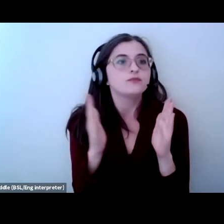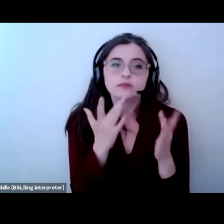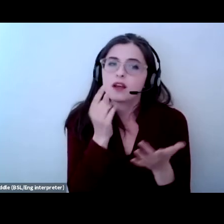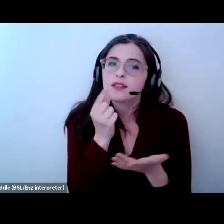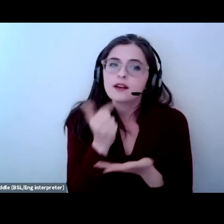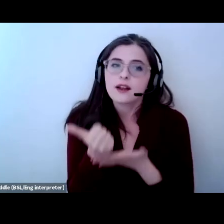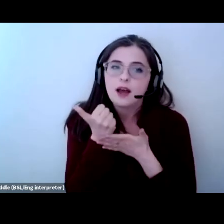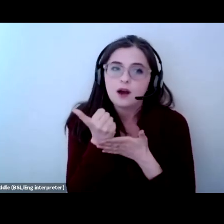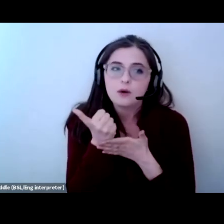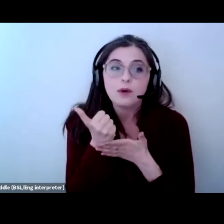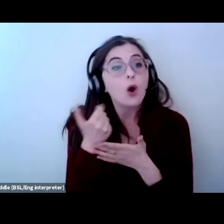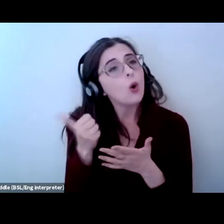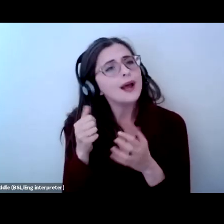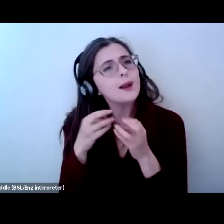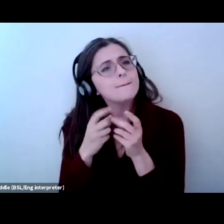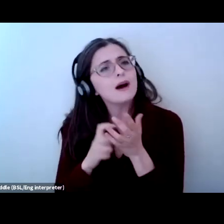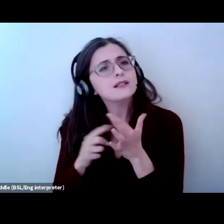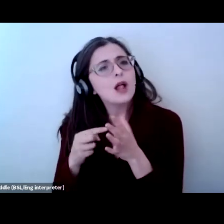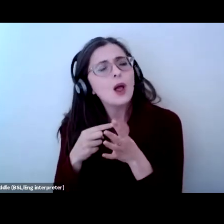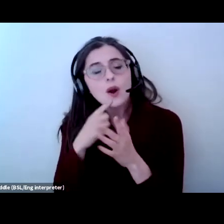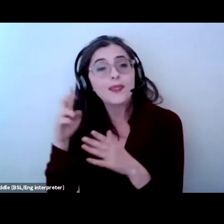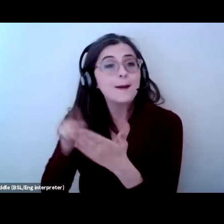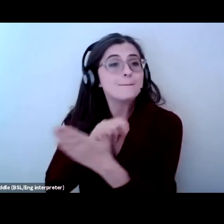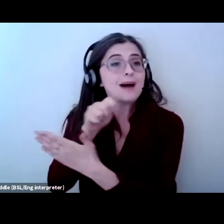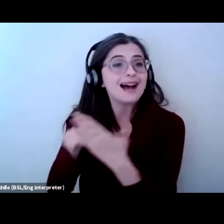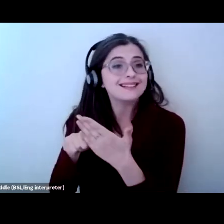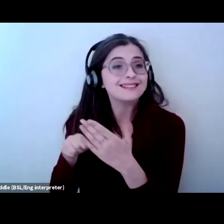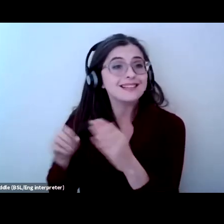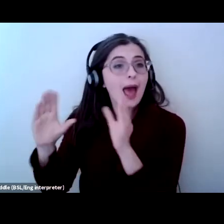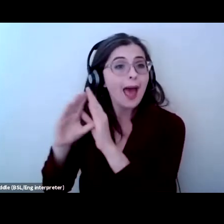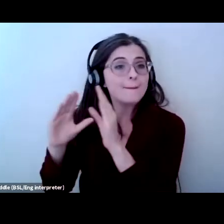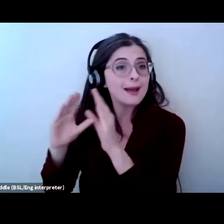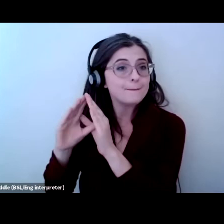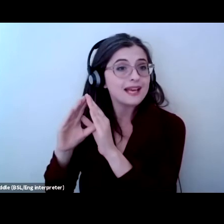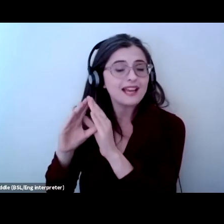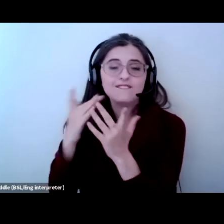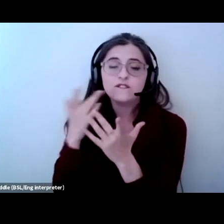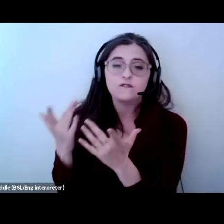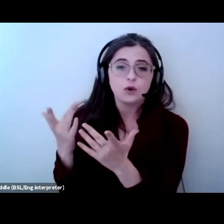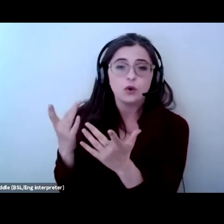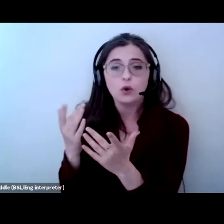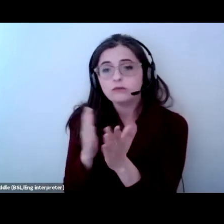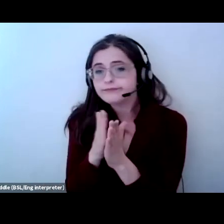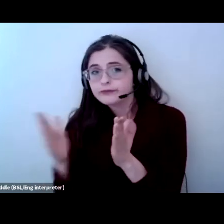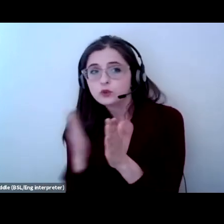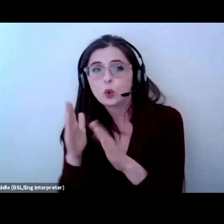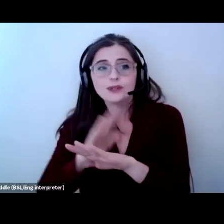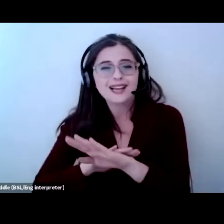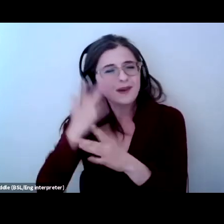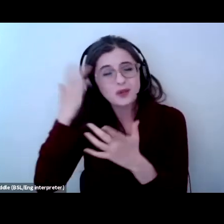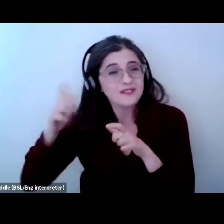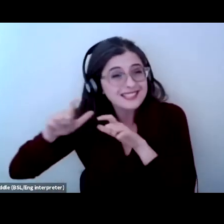can help, or in Barcelona, I think they banned Airbnb for a certain moment of time. I don't know if that's still the